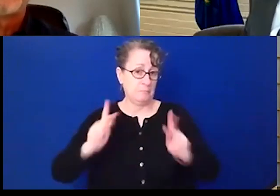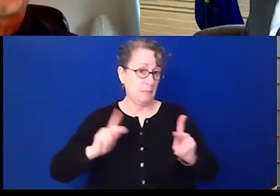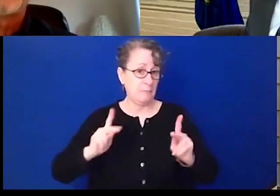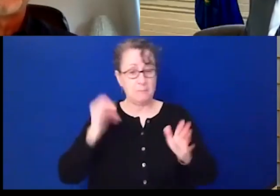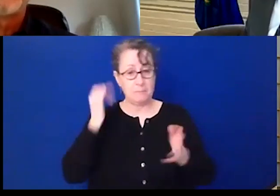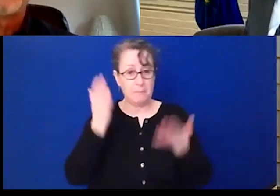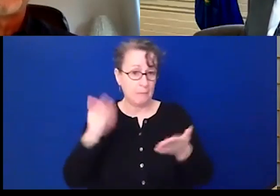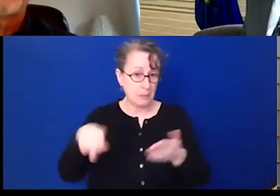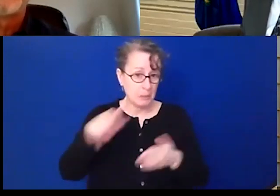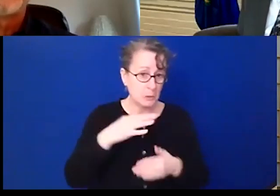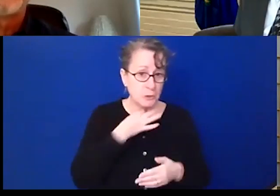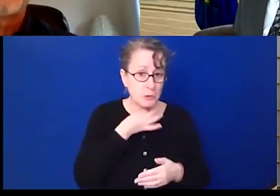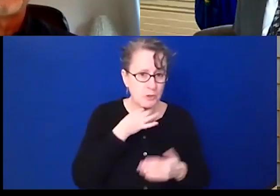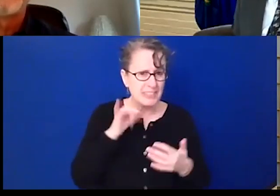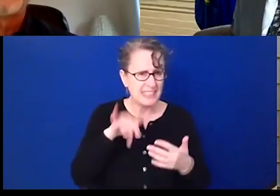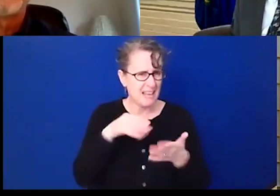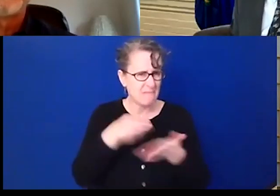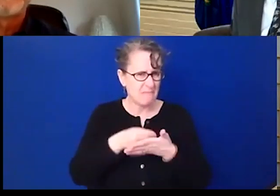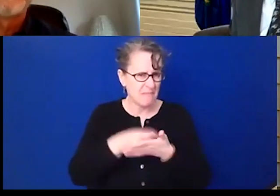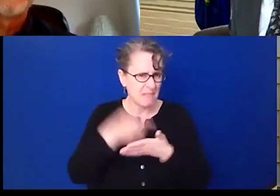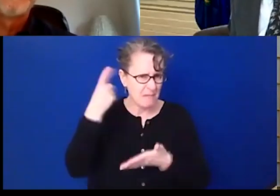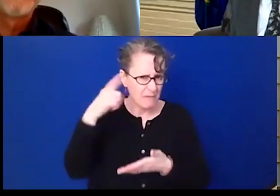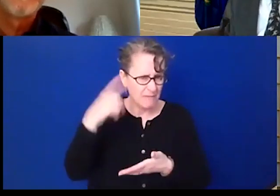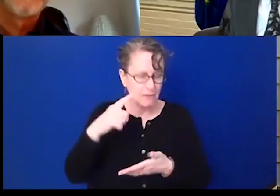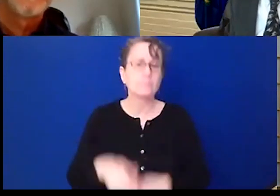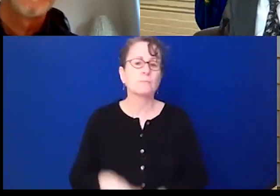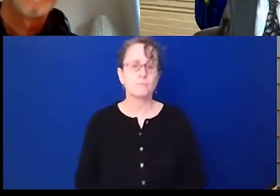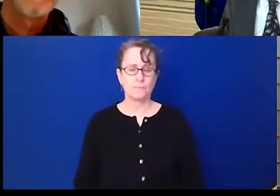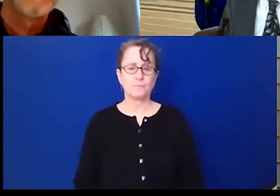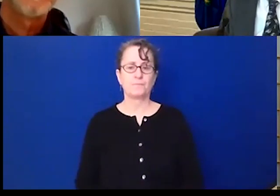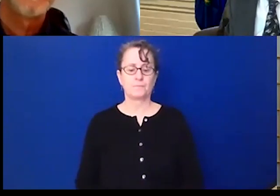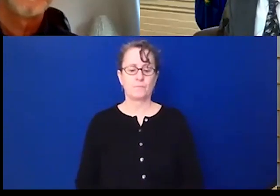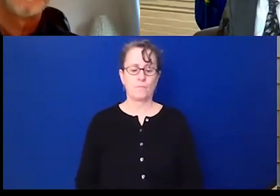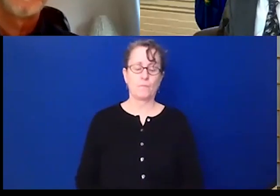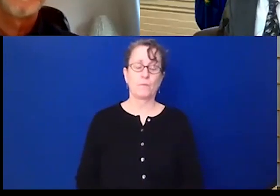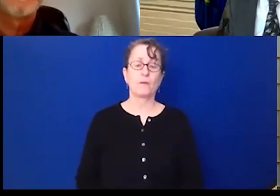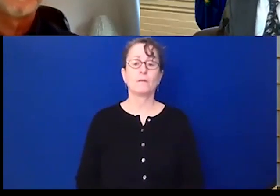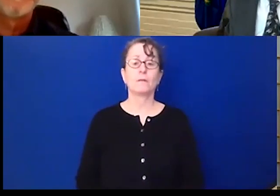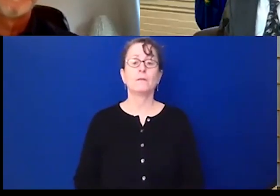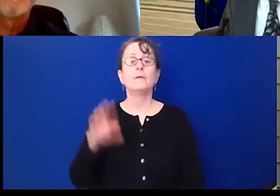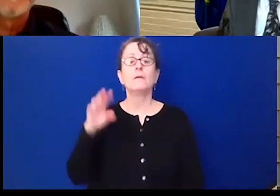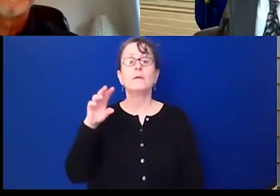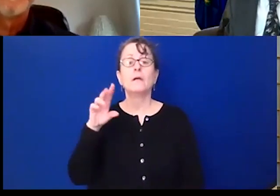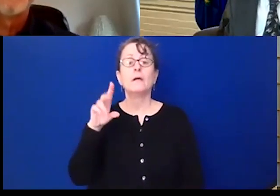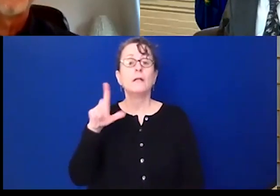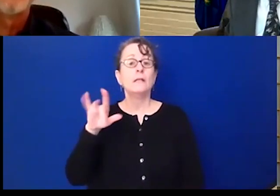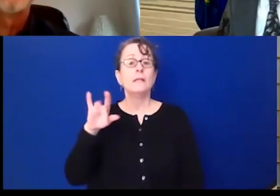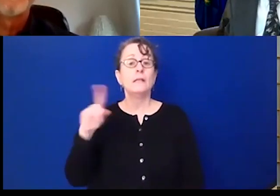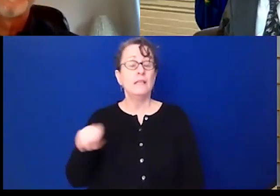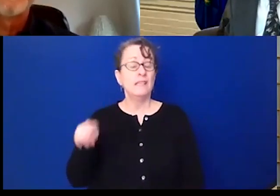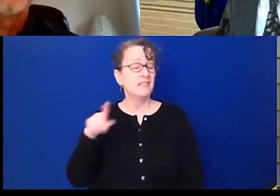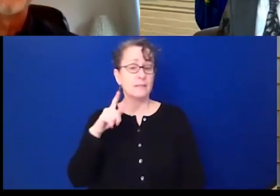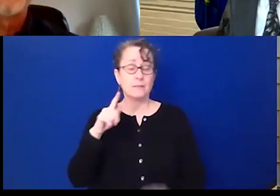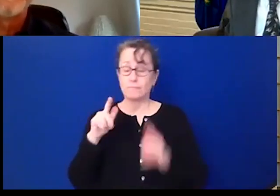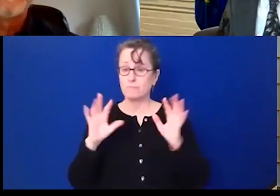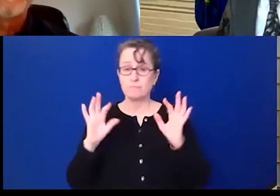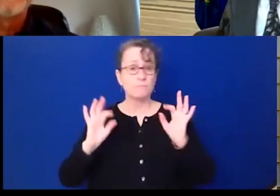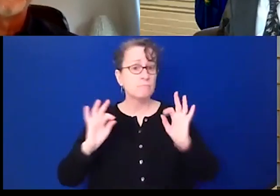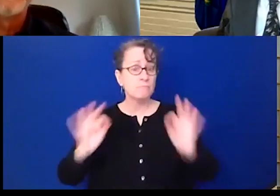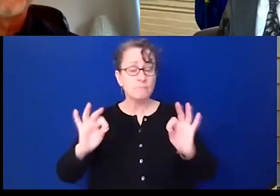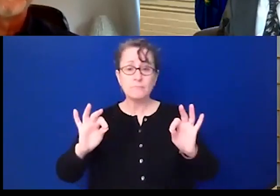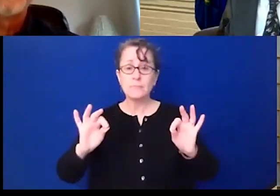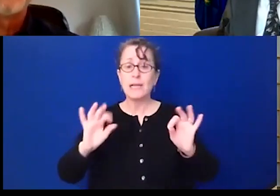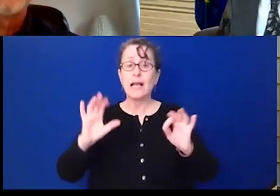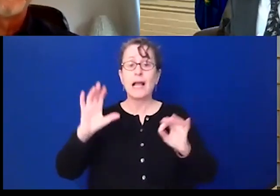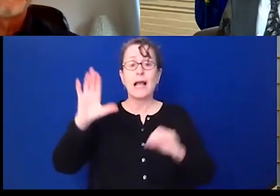be. It highlights the coordination and benefits of the capital plan and the work that you're doing